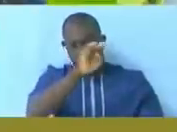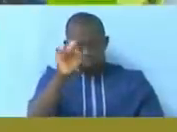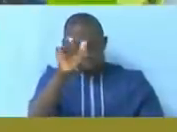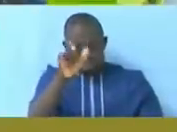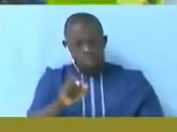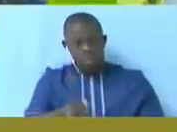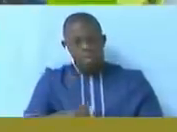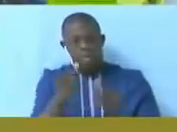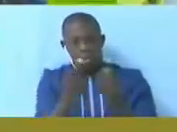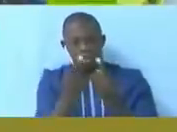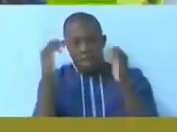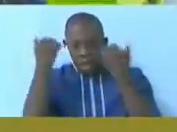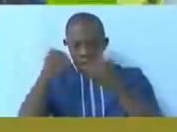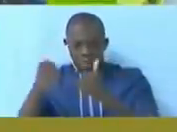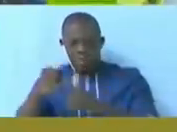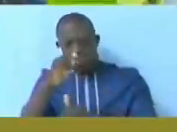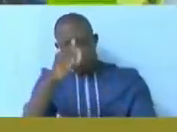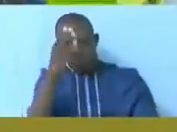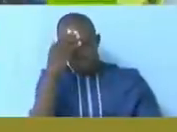I